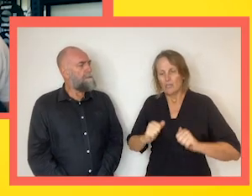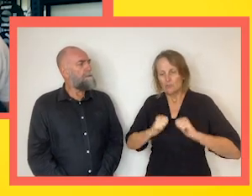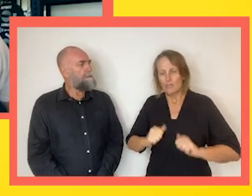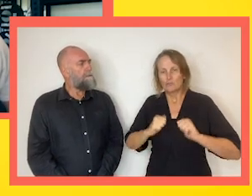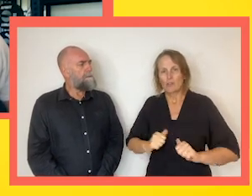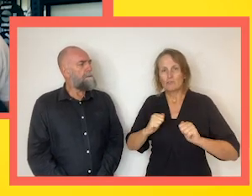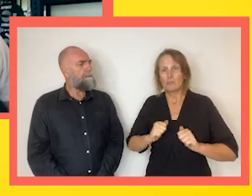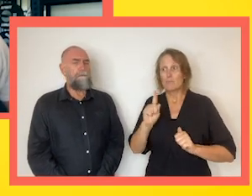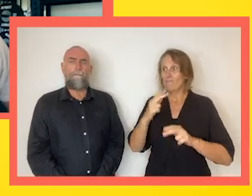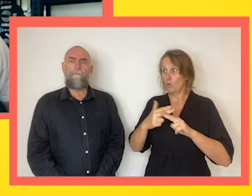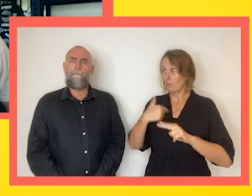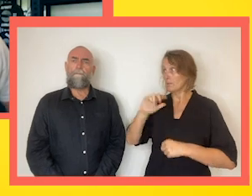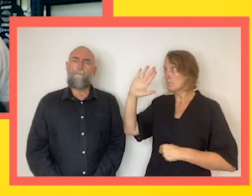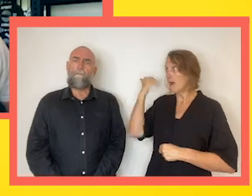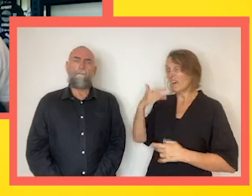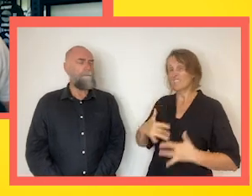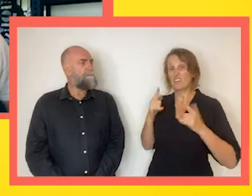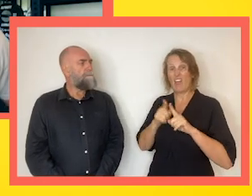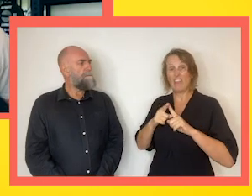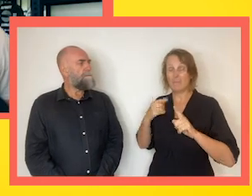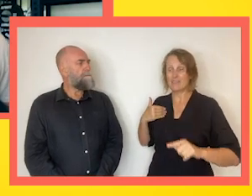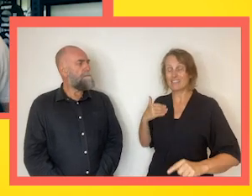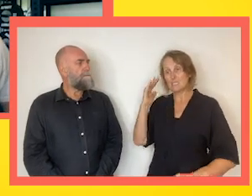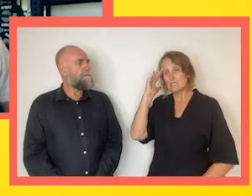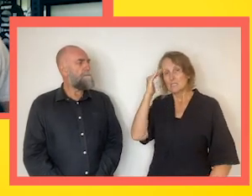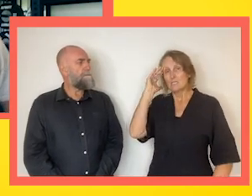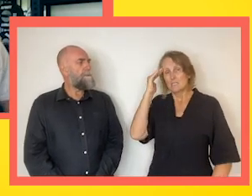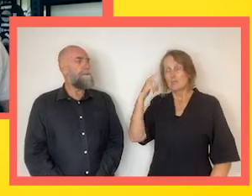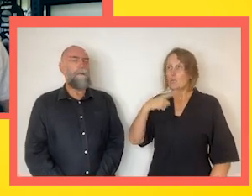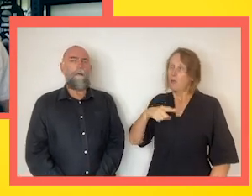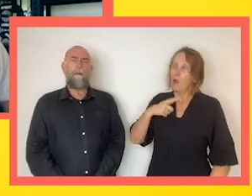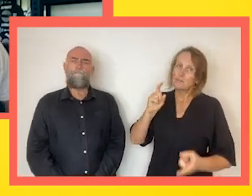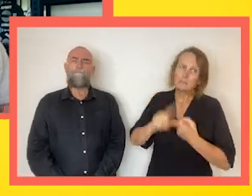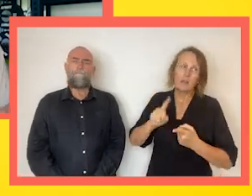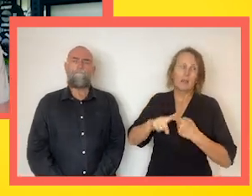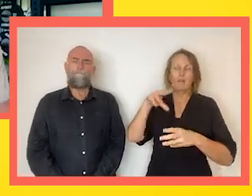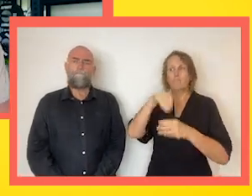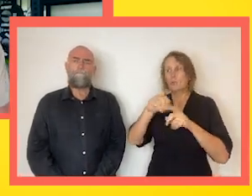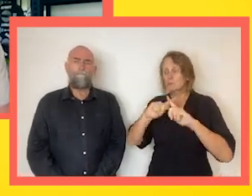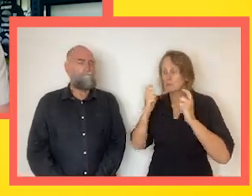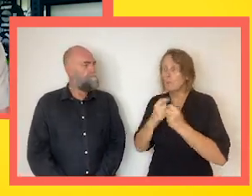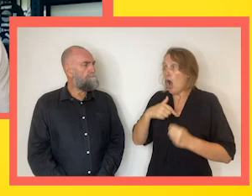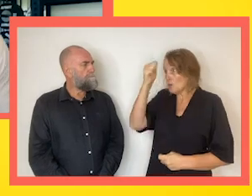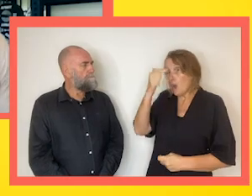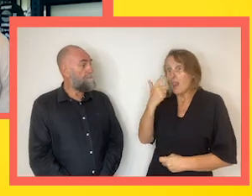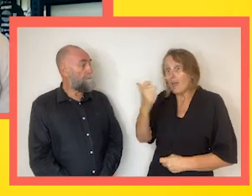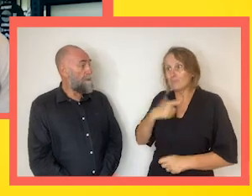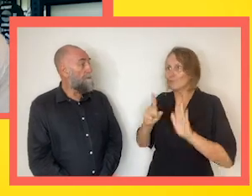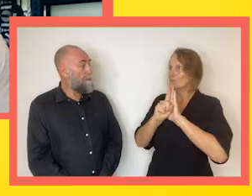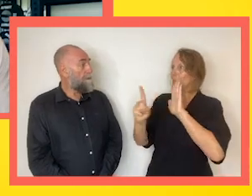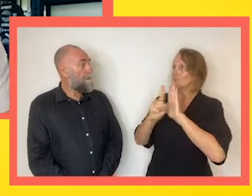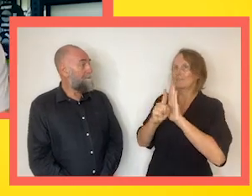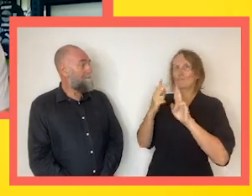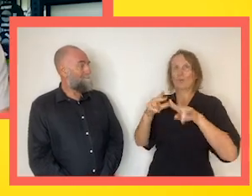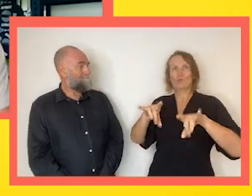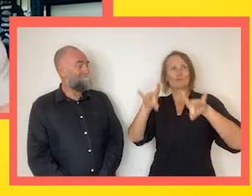who you are. And I've gone through those stages, and I'm happy to admit that. I'm like, what am I doing still doing this? Like, obviously I know how lucky I am to represent Australia